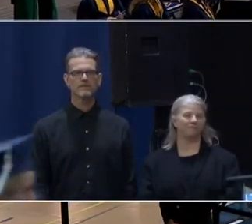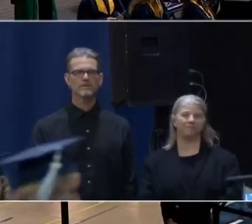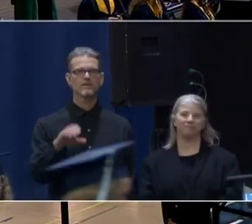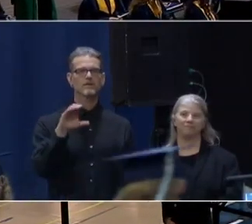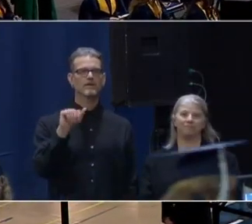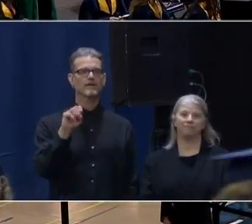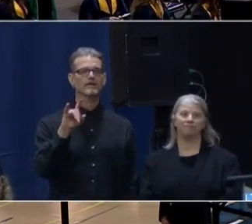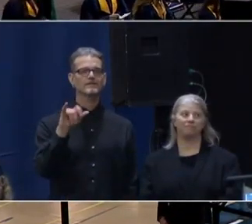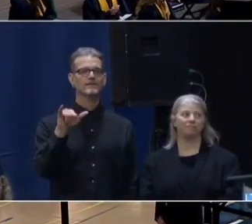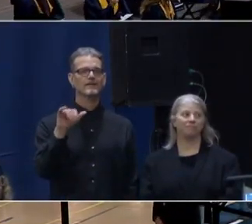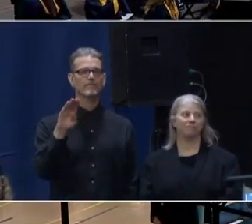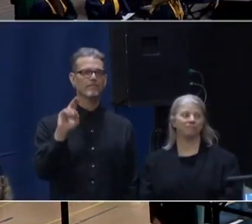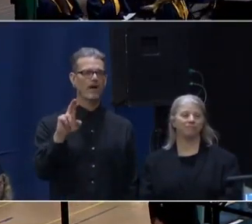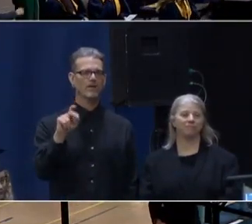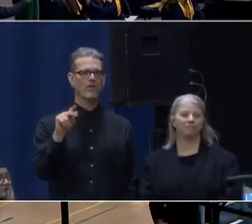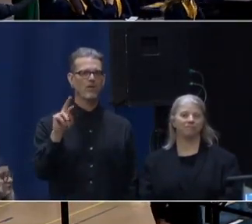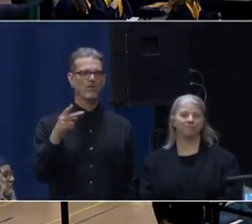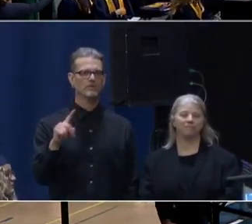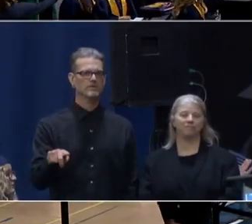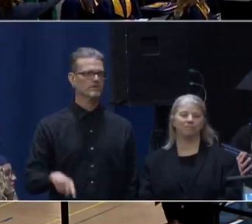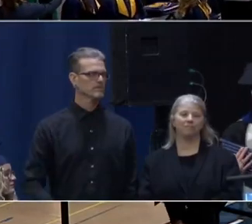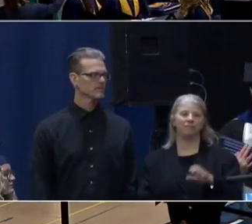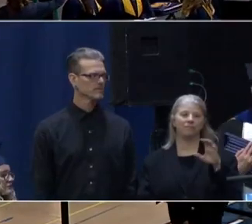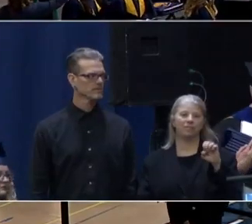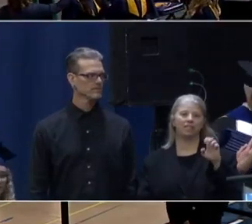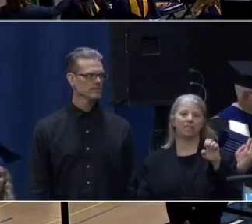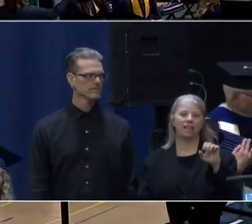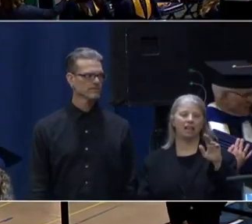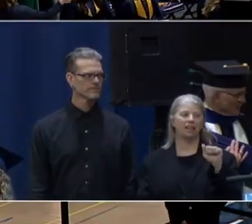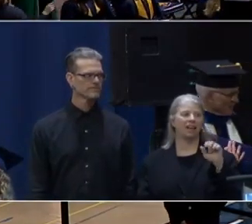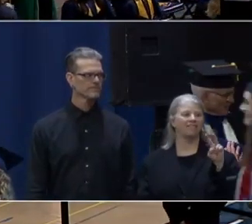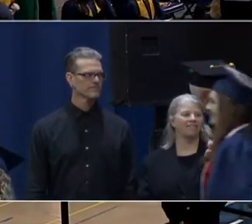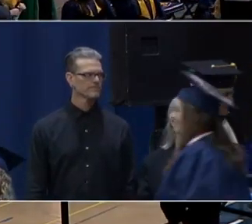Cassidy Buchholz. Cecilia Vigil.